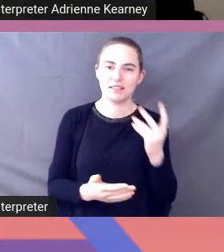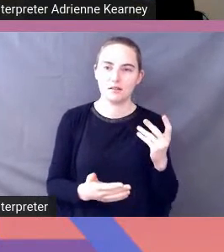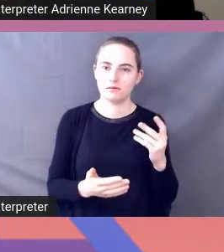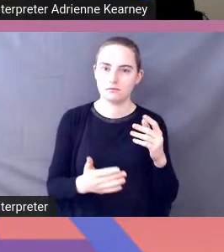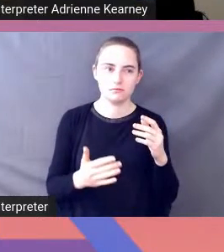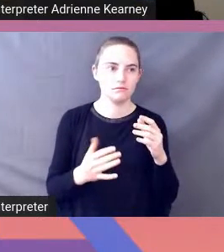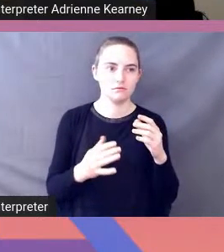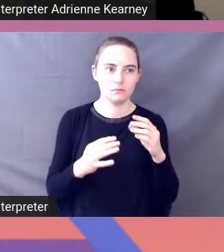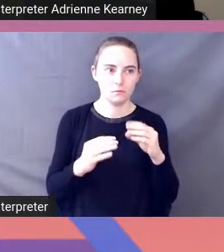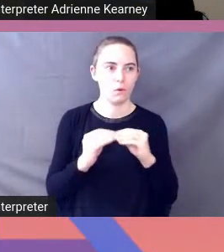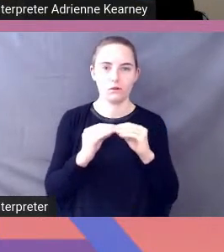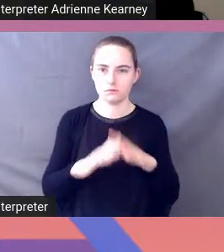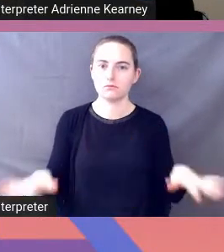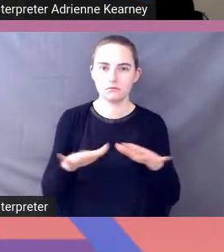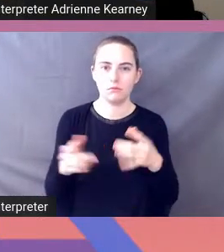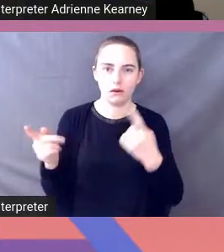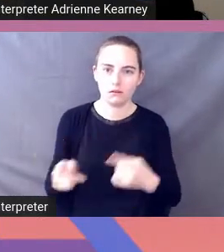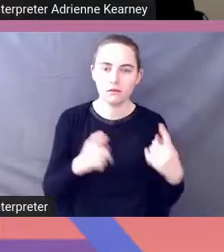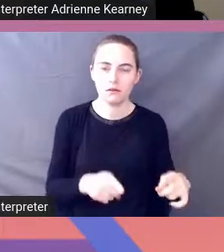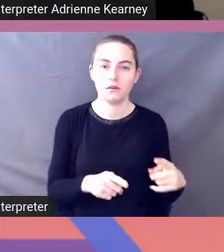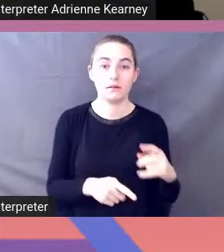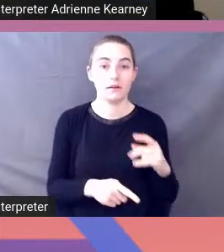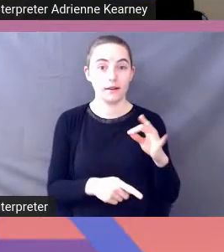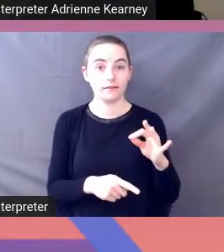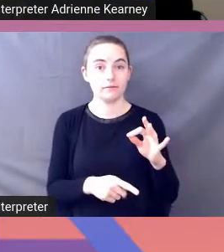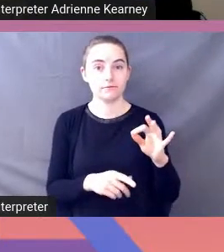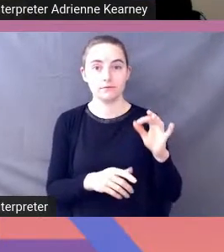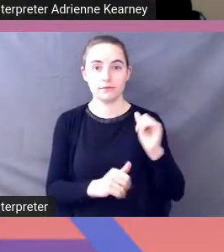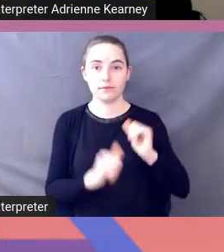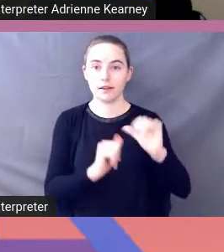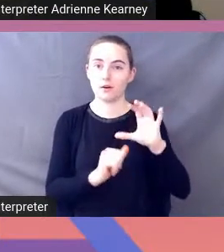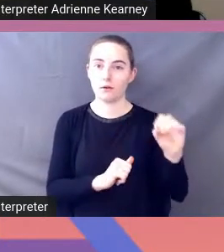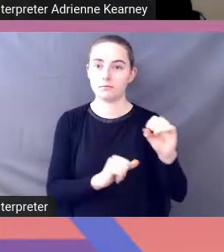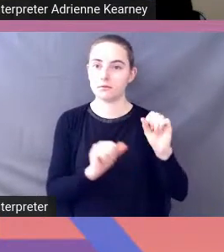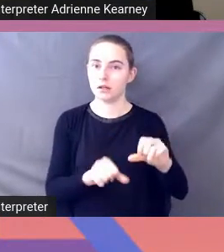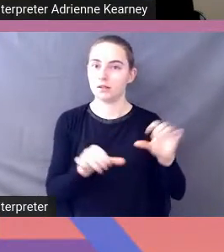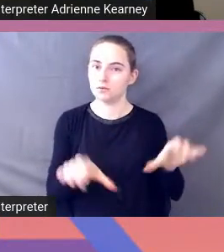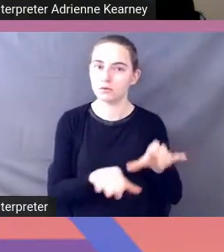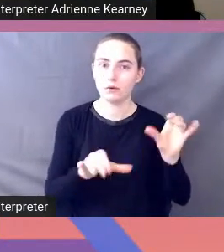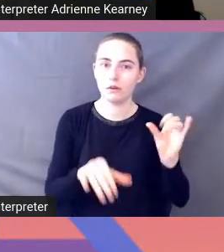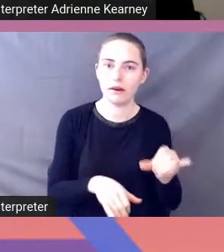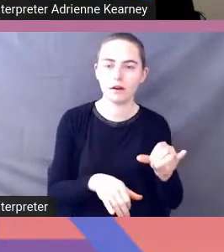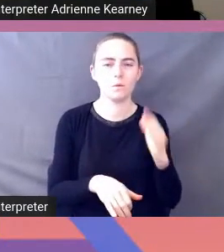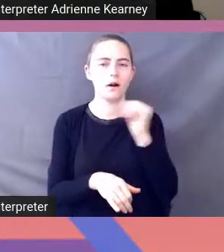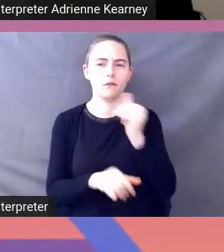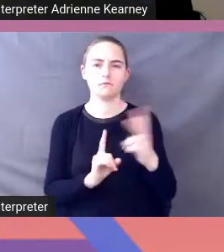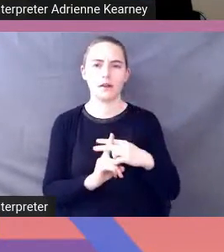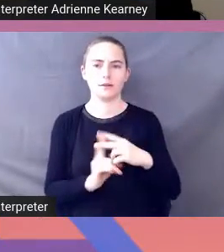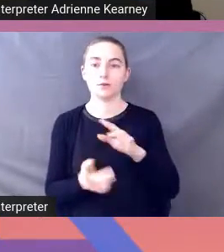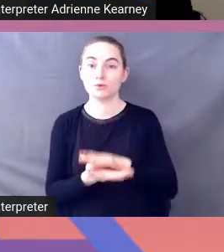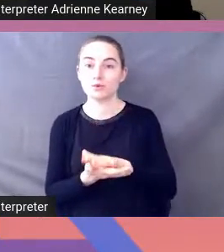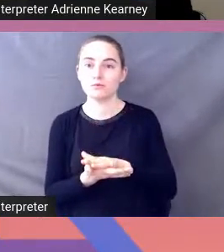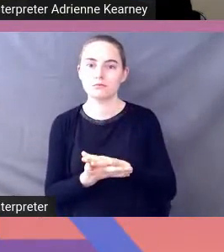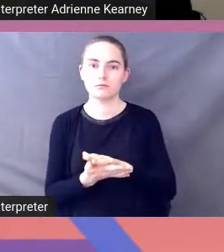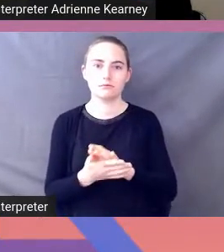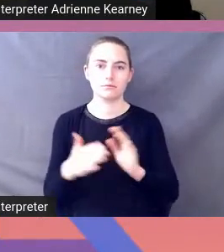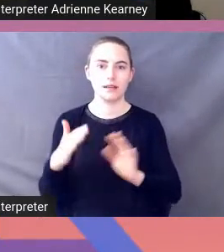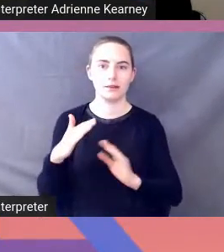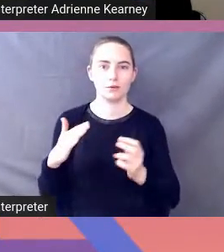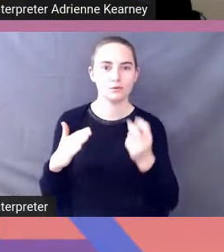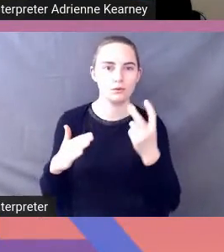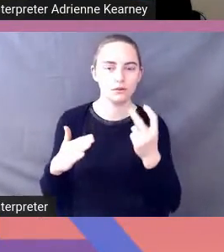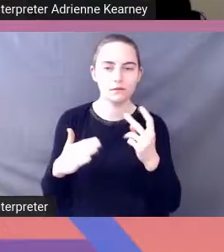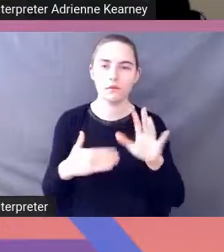company, why can't we do that at school? You would think that would be the most important thing, is like, let's have all our teachers go through racial